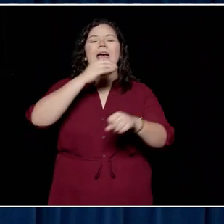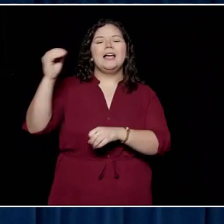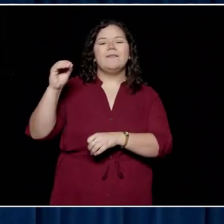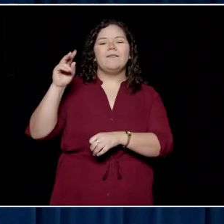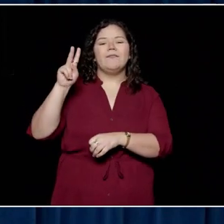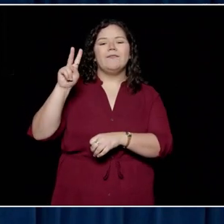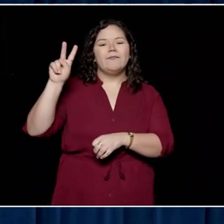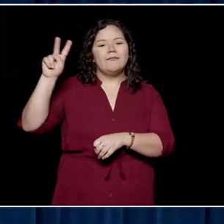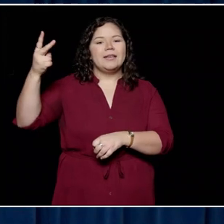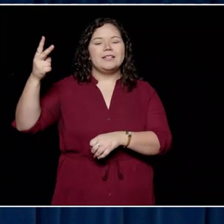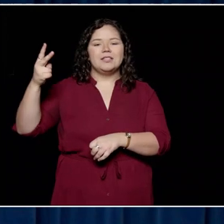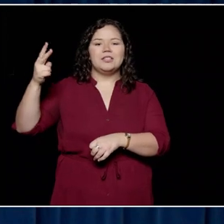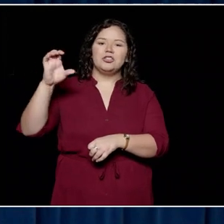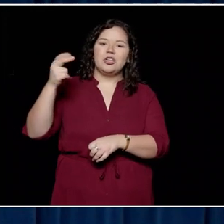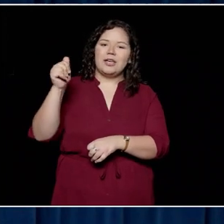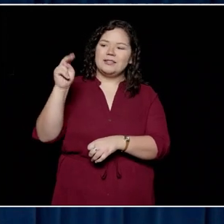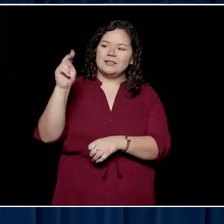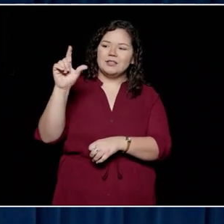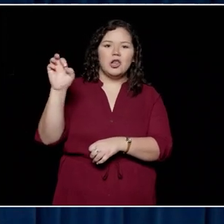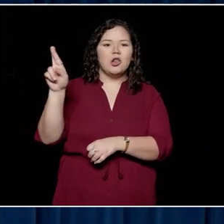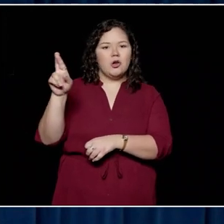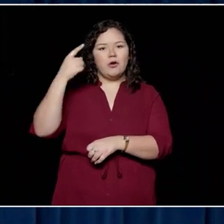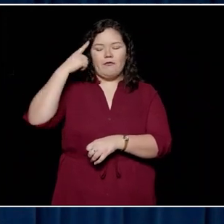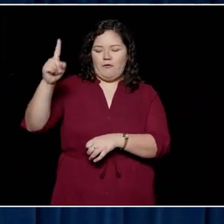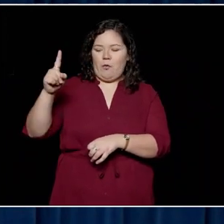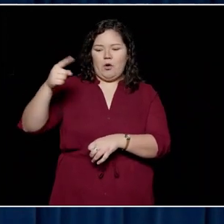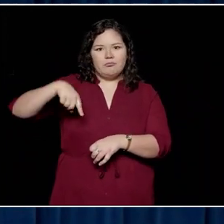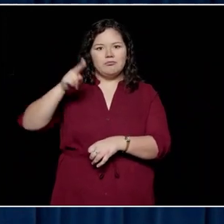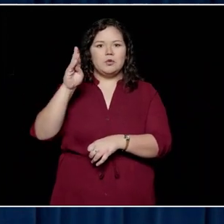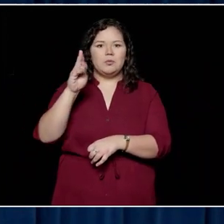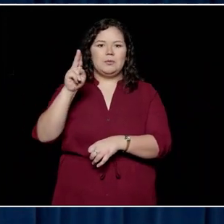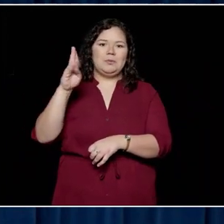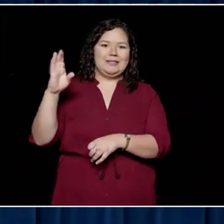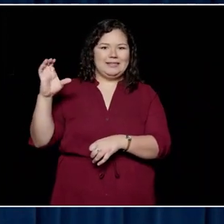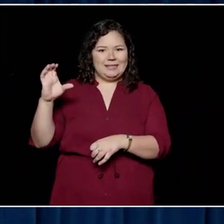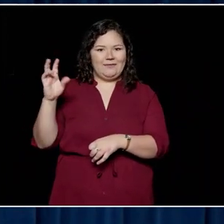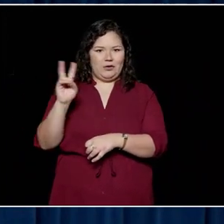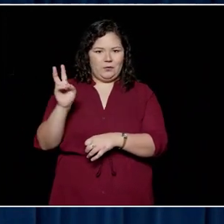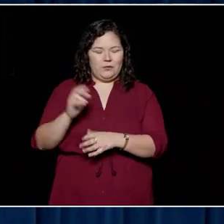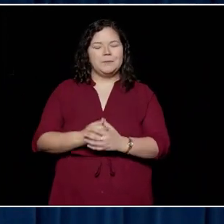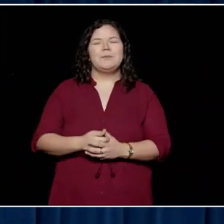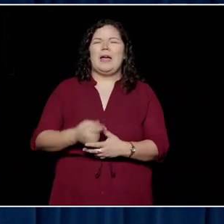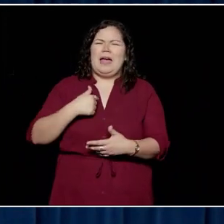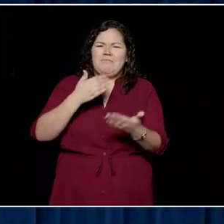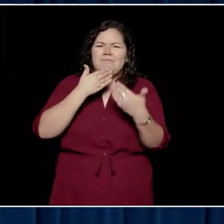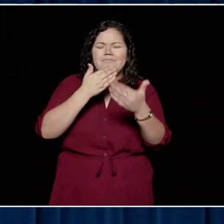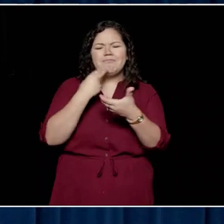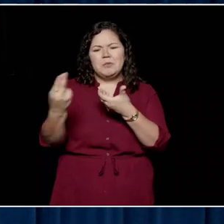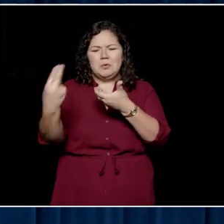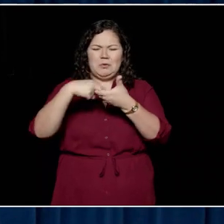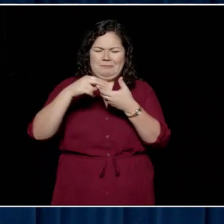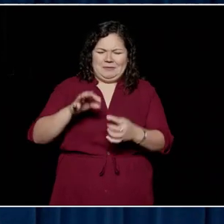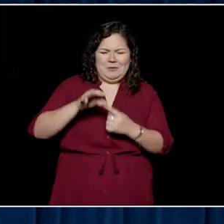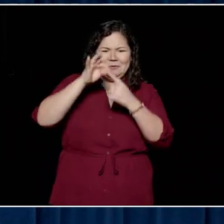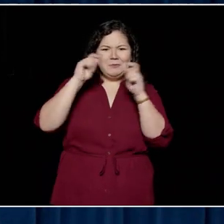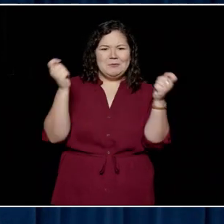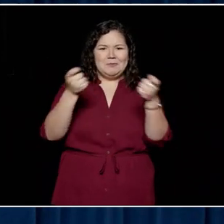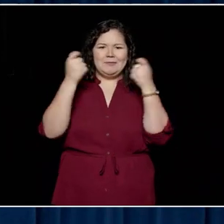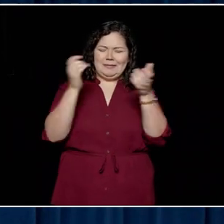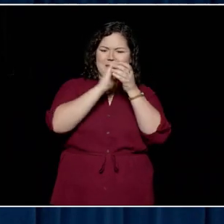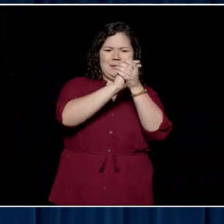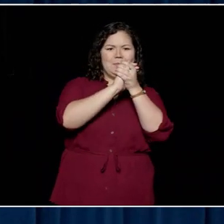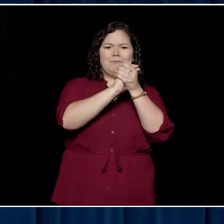Columbia. Thank you for joining us online for this very special ceremony to celebrate the Class